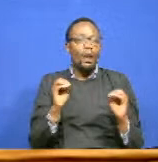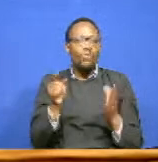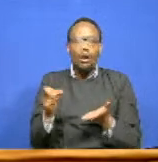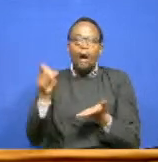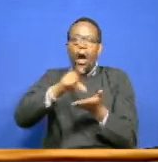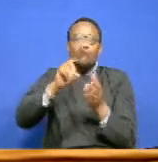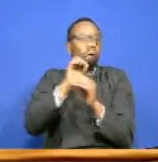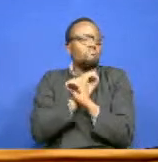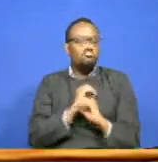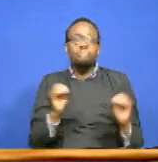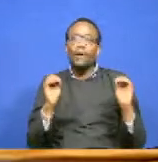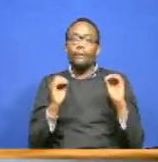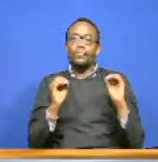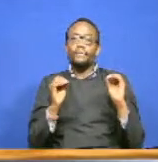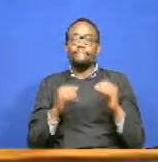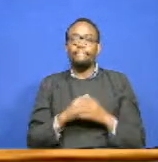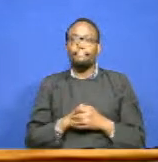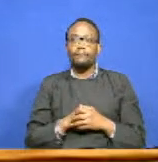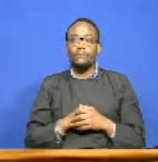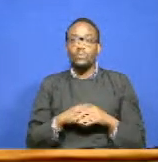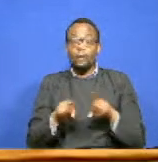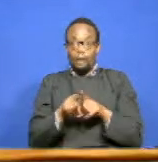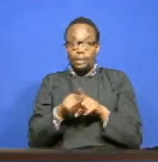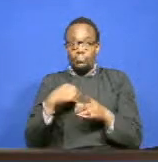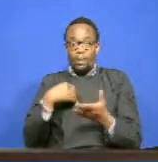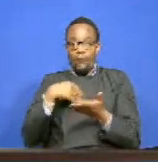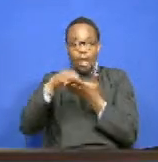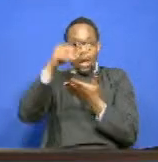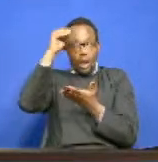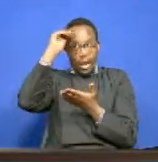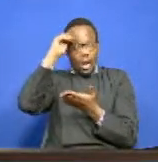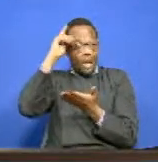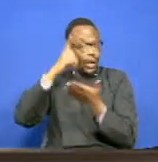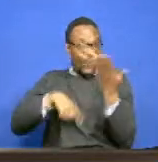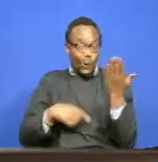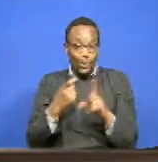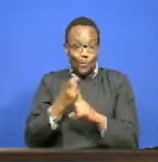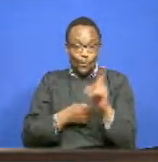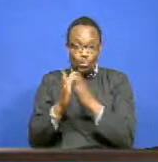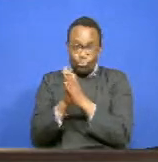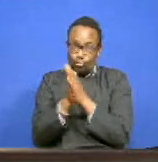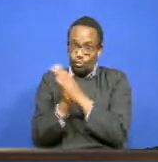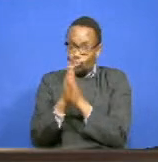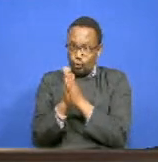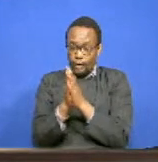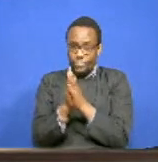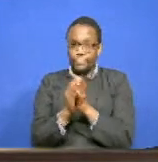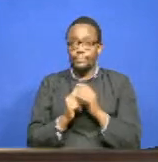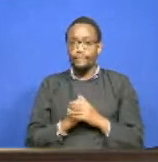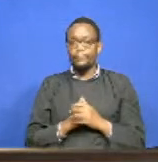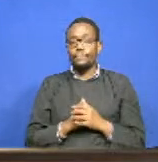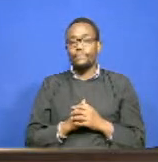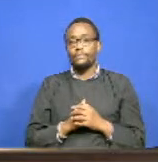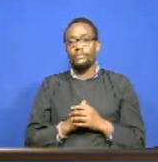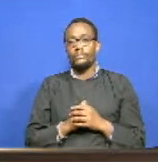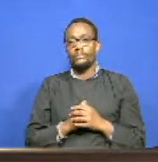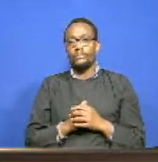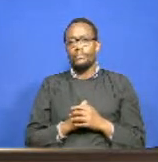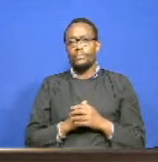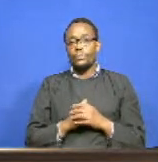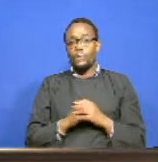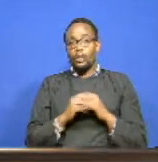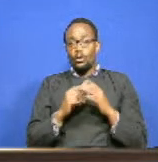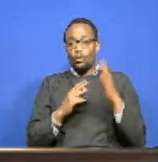talent. We learn a few lessons from this portion of scripture. One of the lessons we